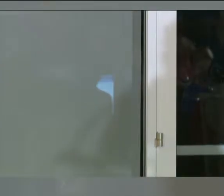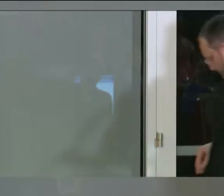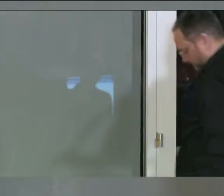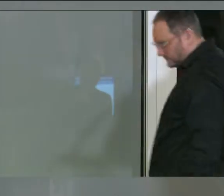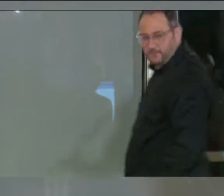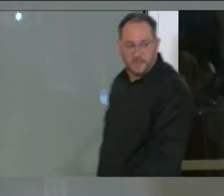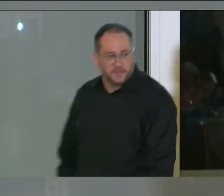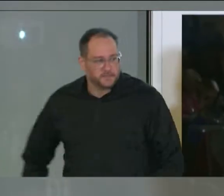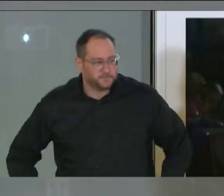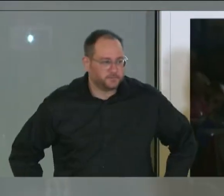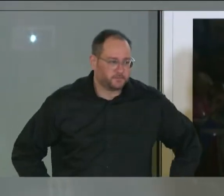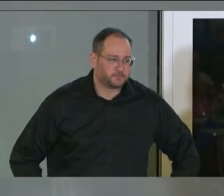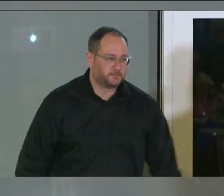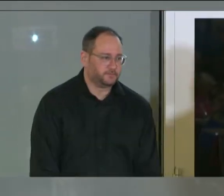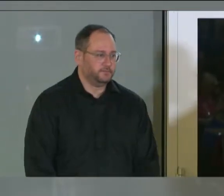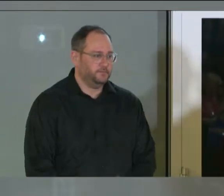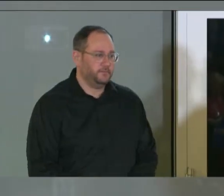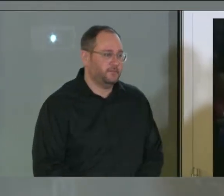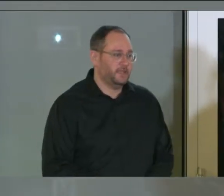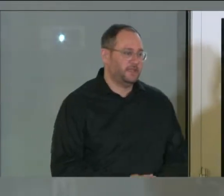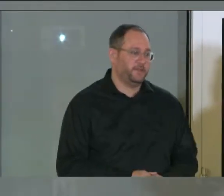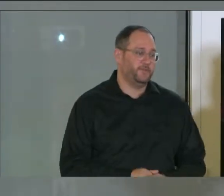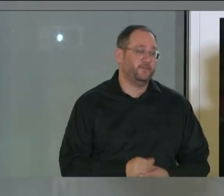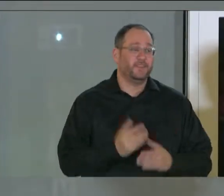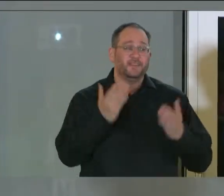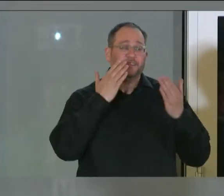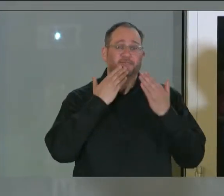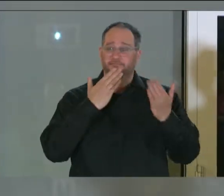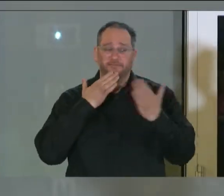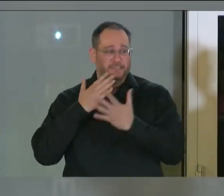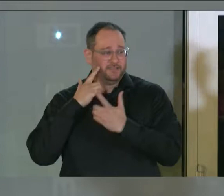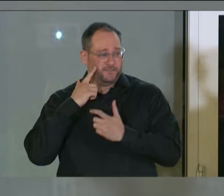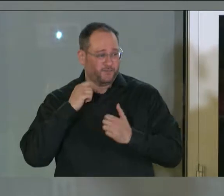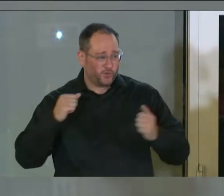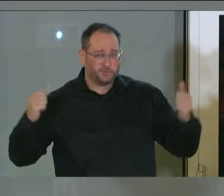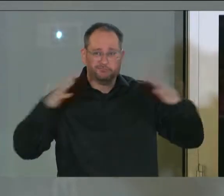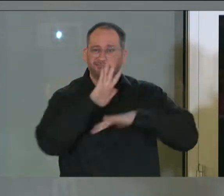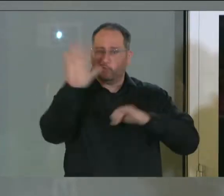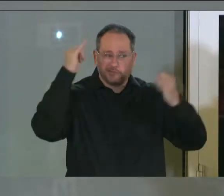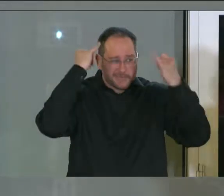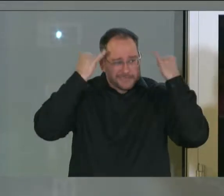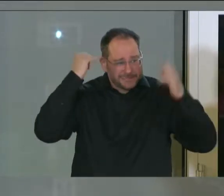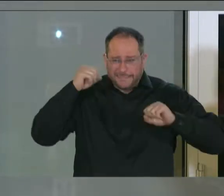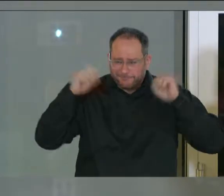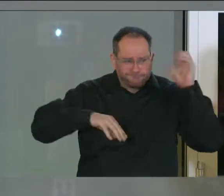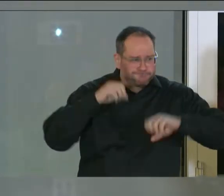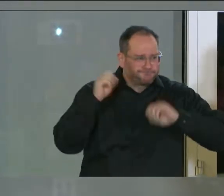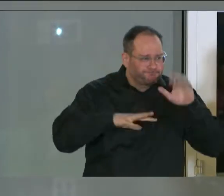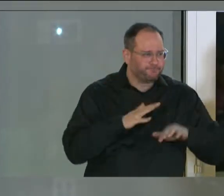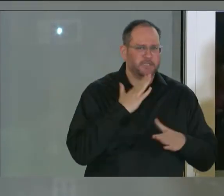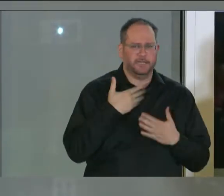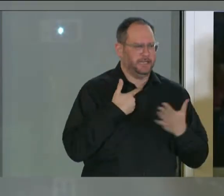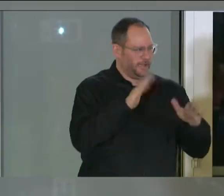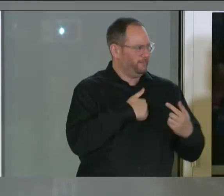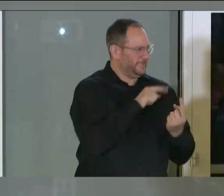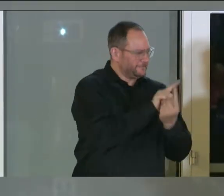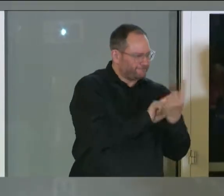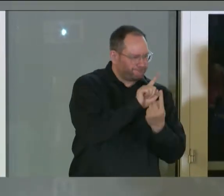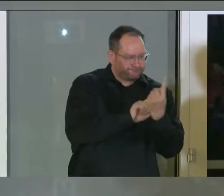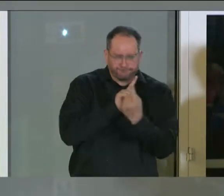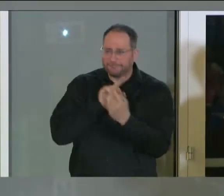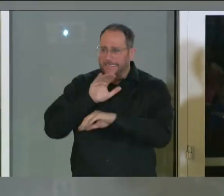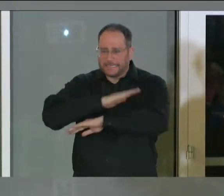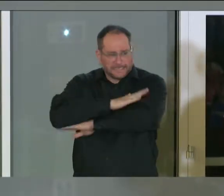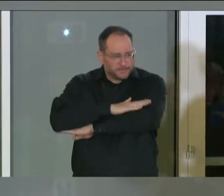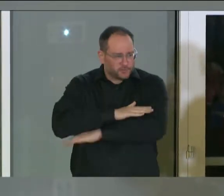Well, thank you, everybody, for those great ideas. I got a chance to walk around to several tables. And